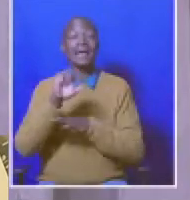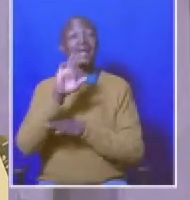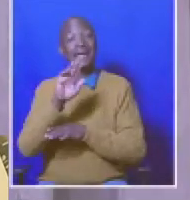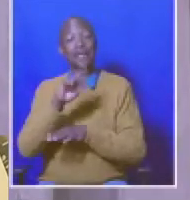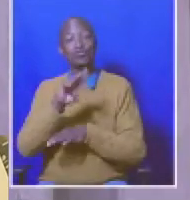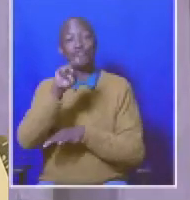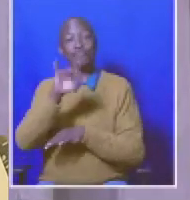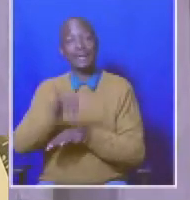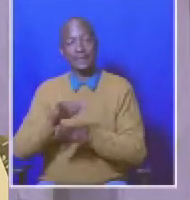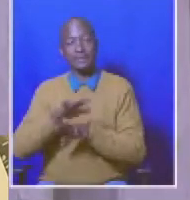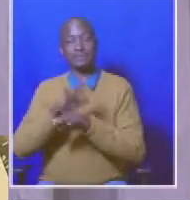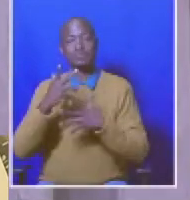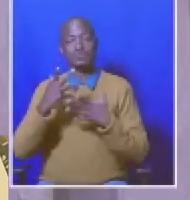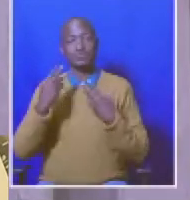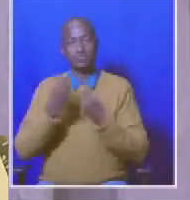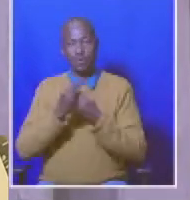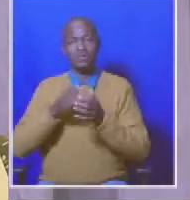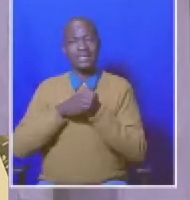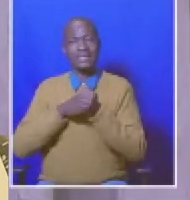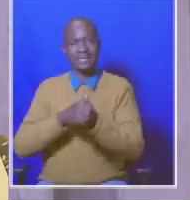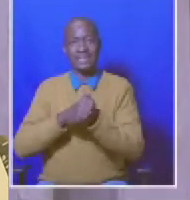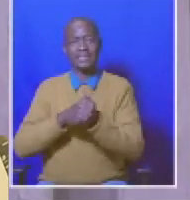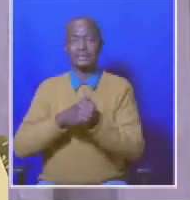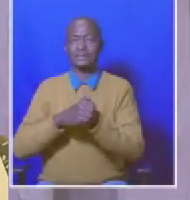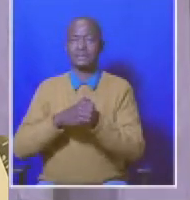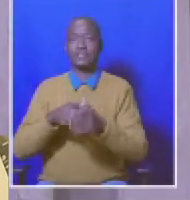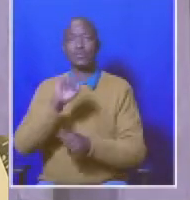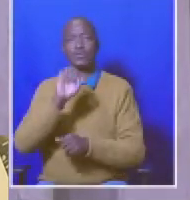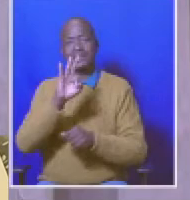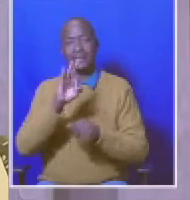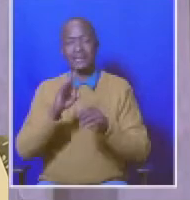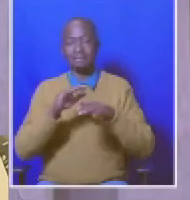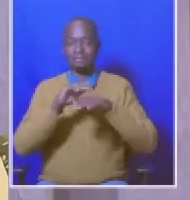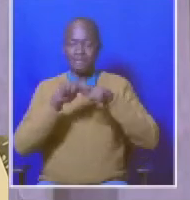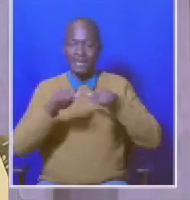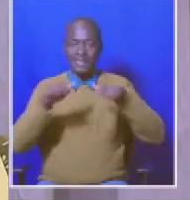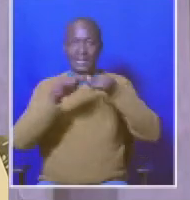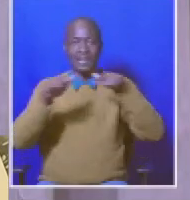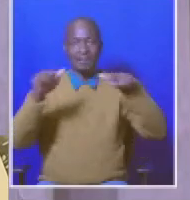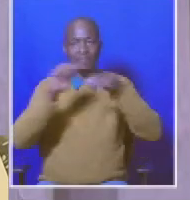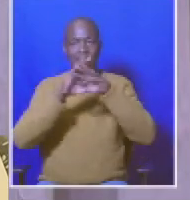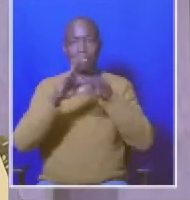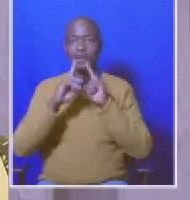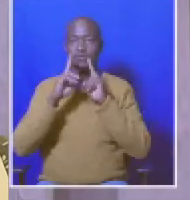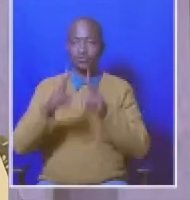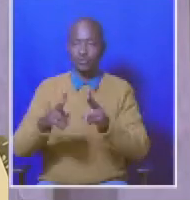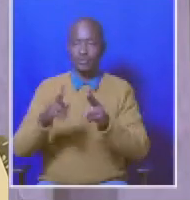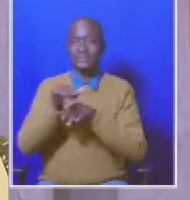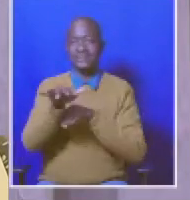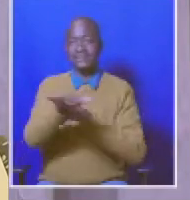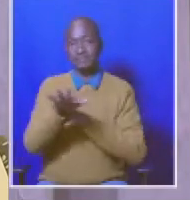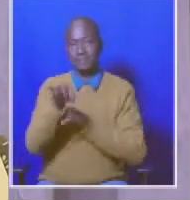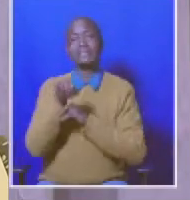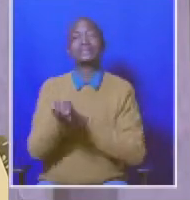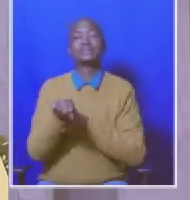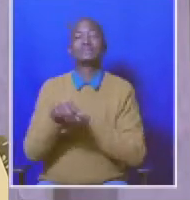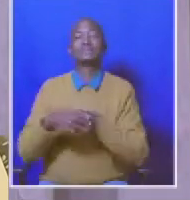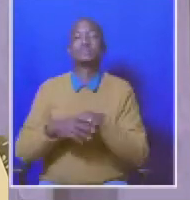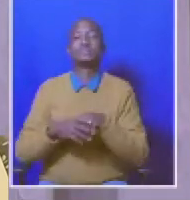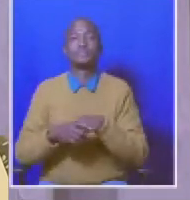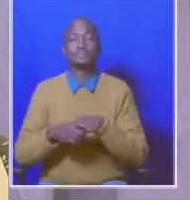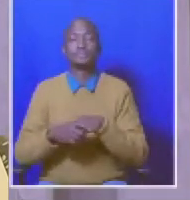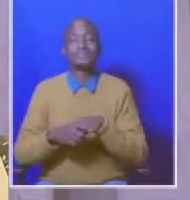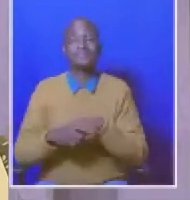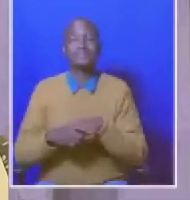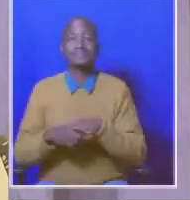comprising leaders across the three spheres of government to visit Jacaresfontein.